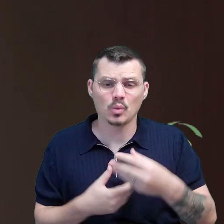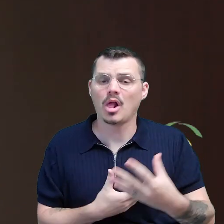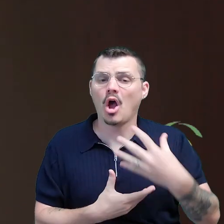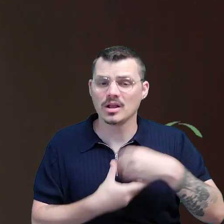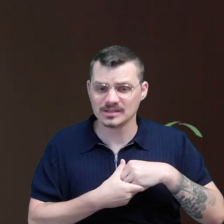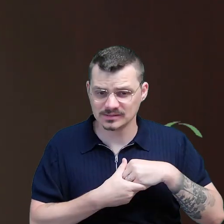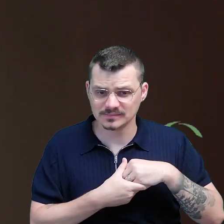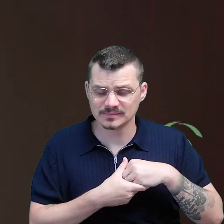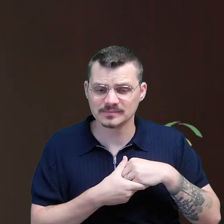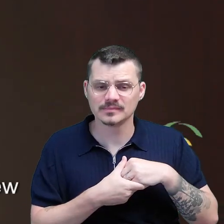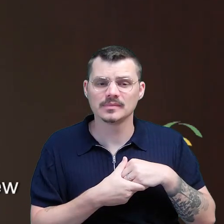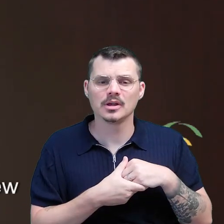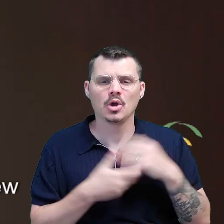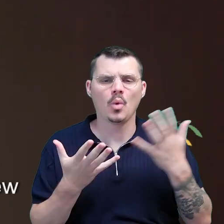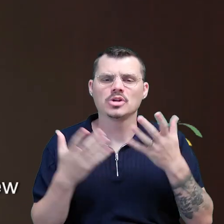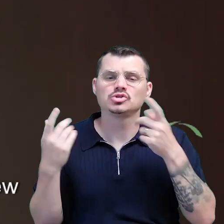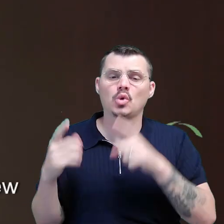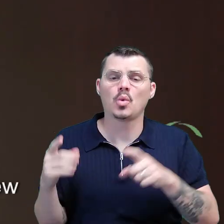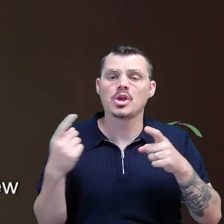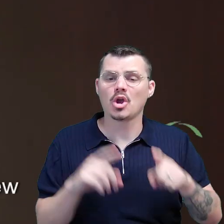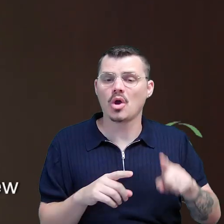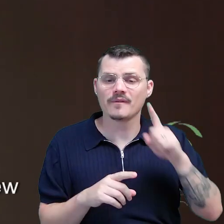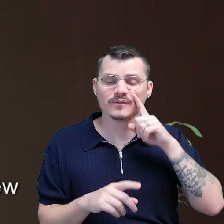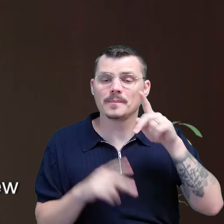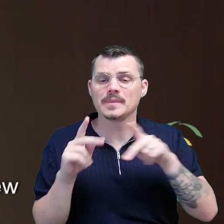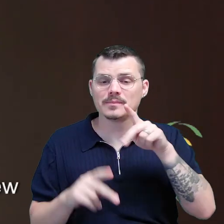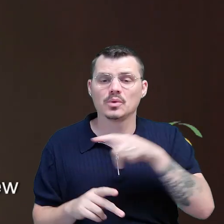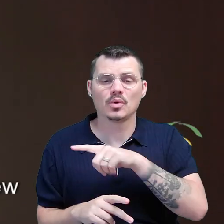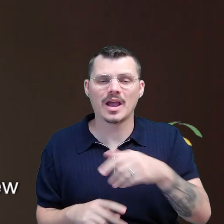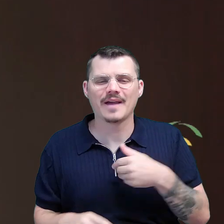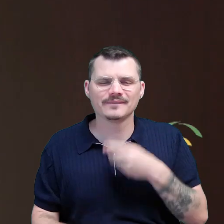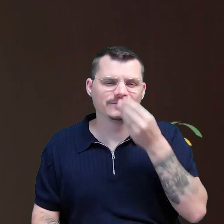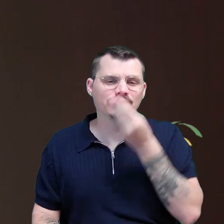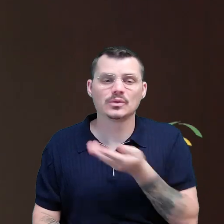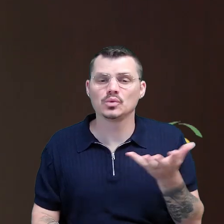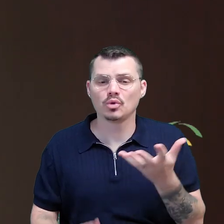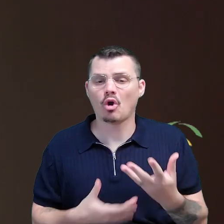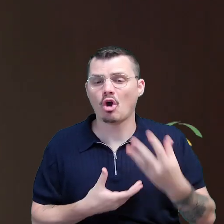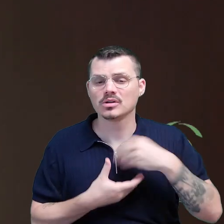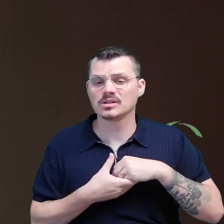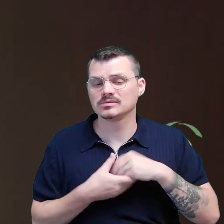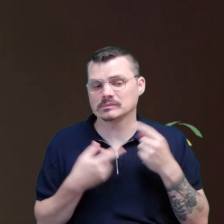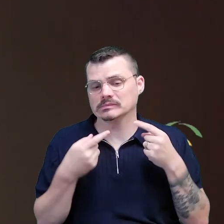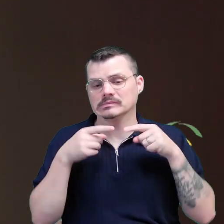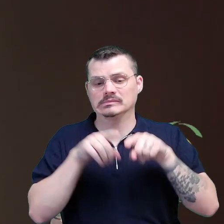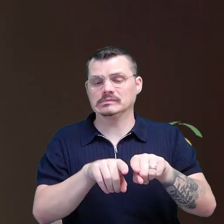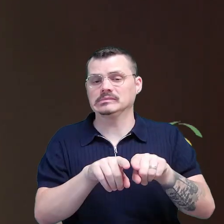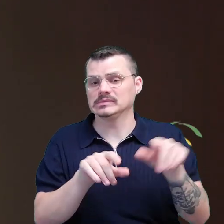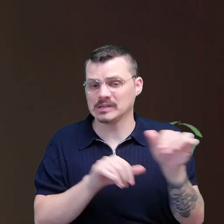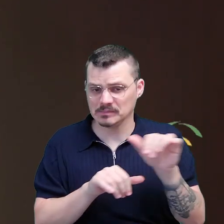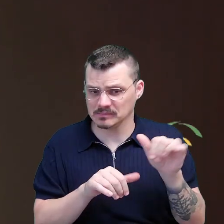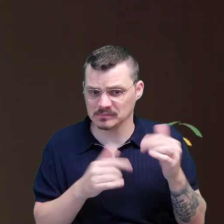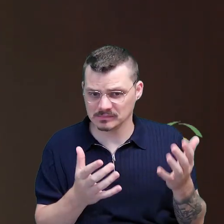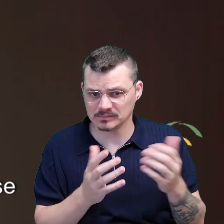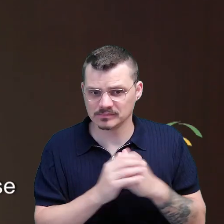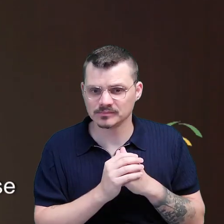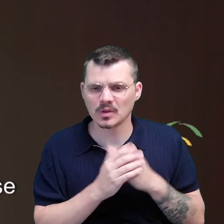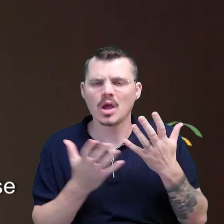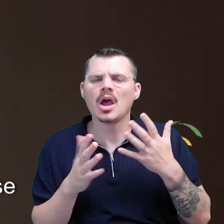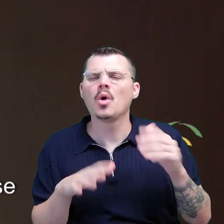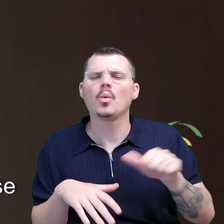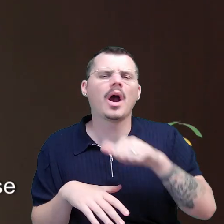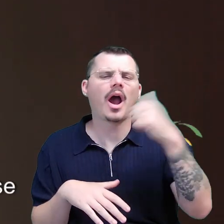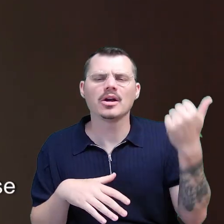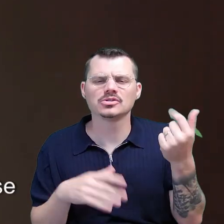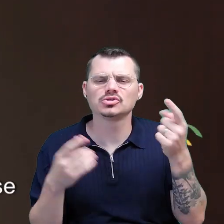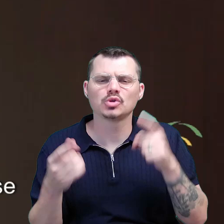autism, what's going on for people that have a few autistic-like mannerisms, and what else